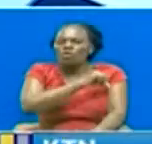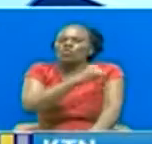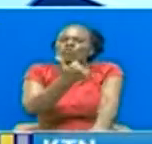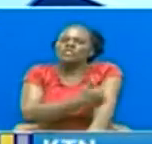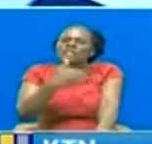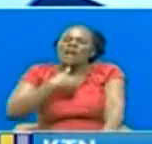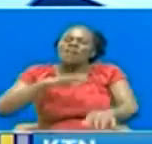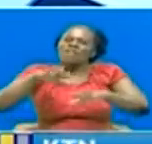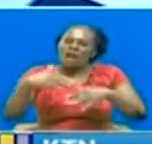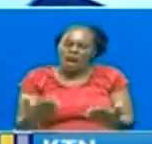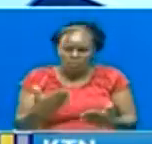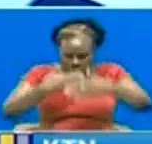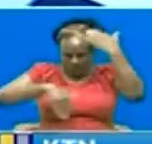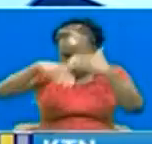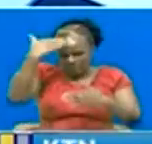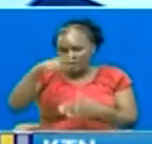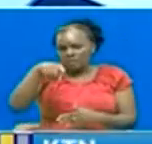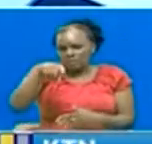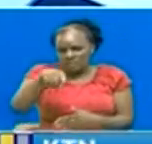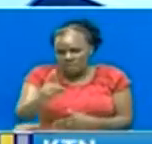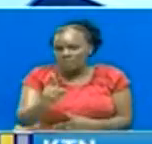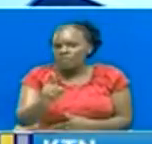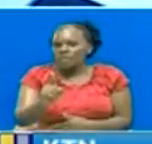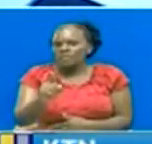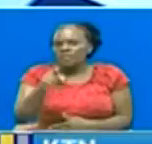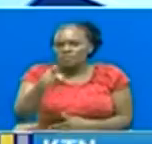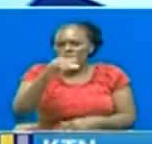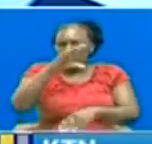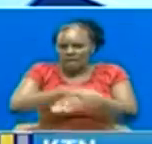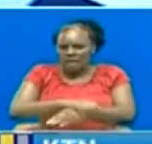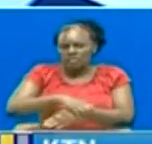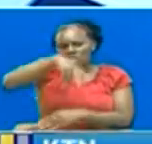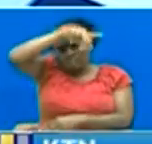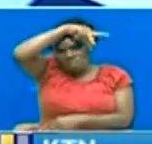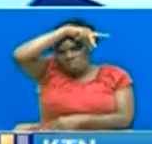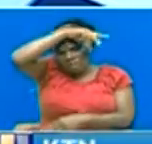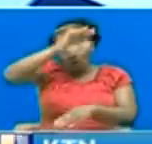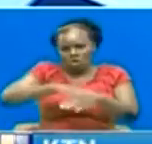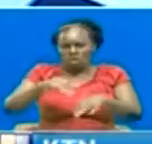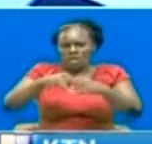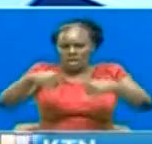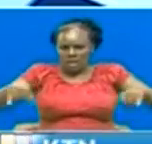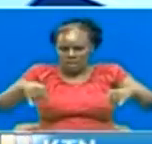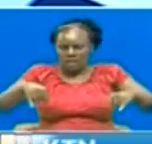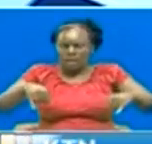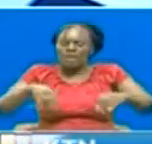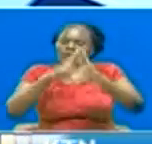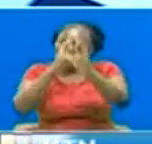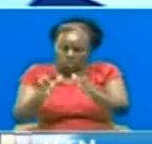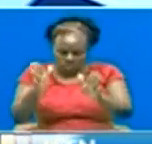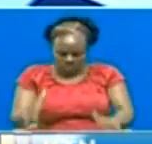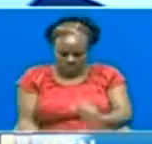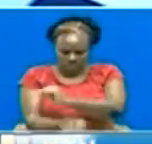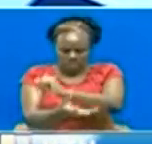academic qualifications. Boinet defended himself by saying that he obtained his first degree online. Patrick Amimo has more on the